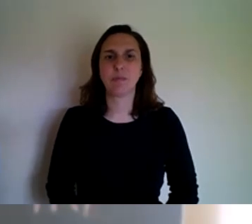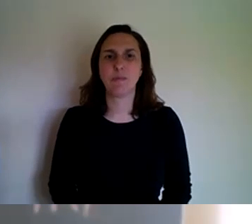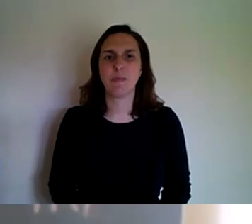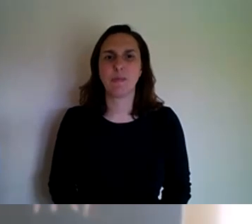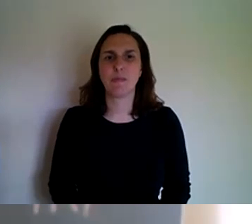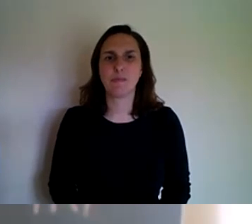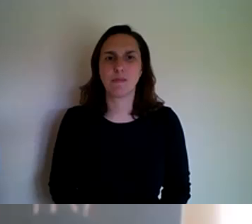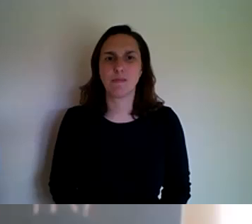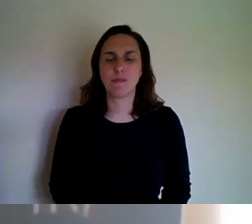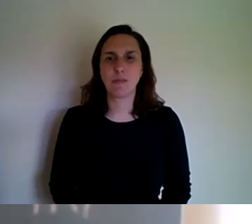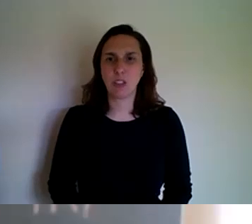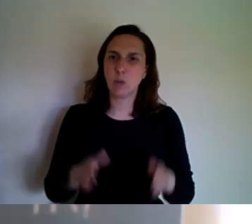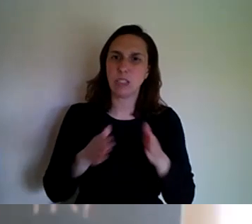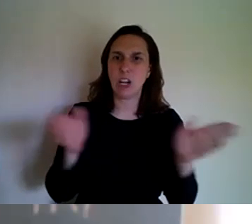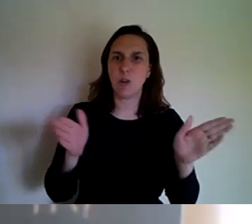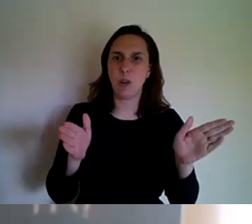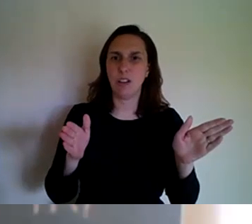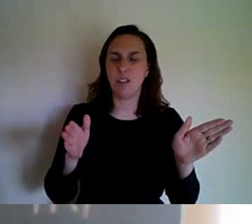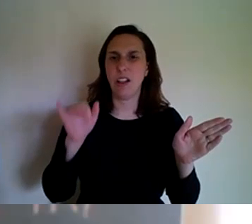the application